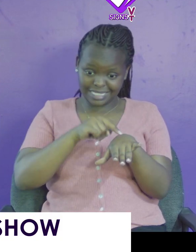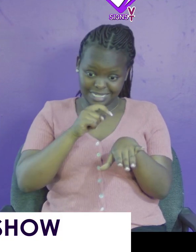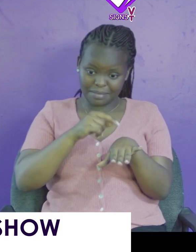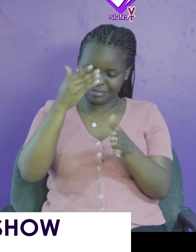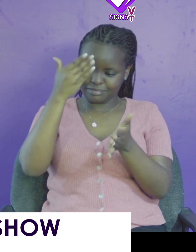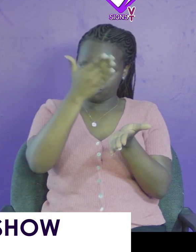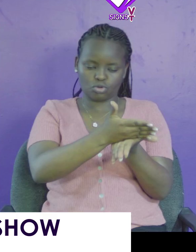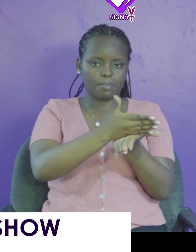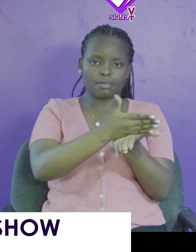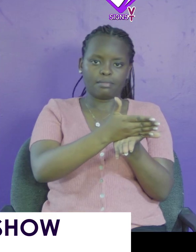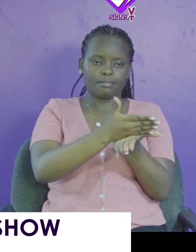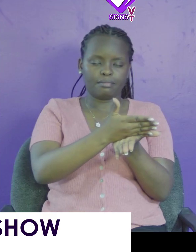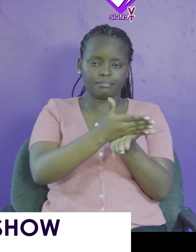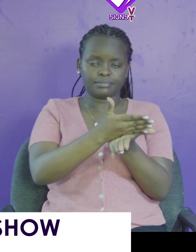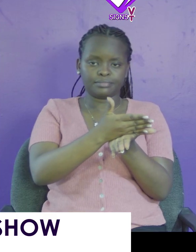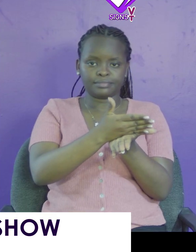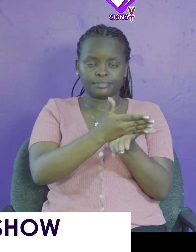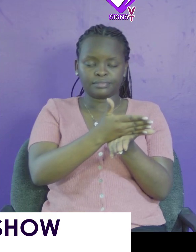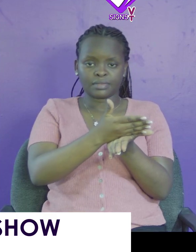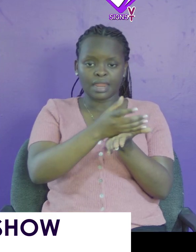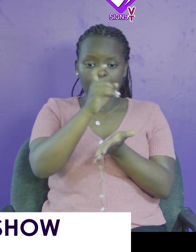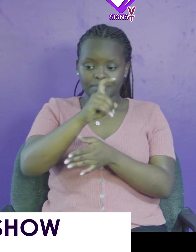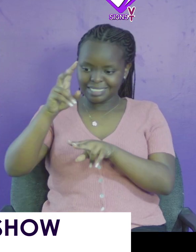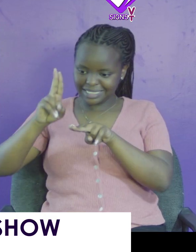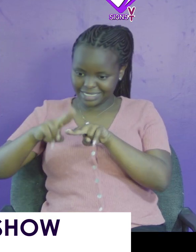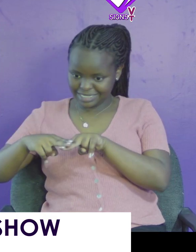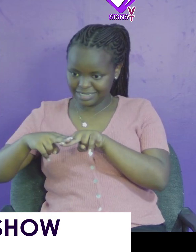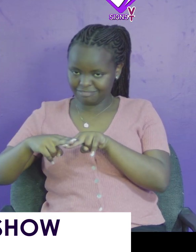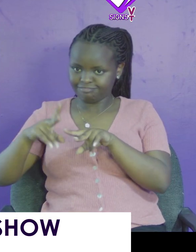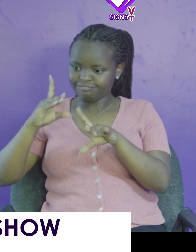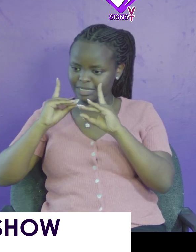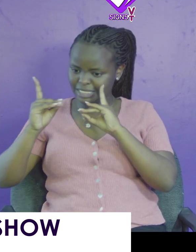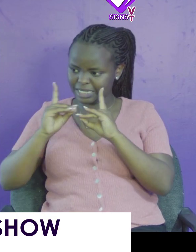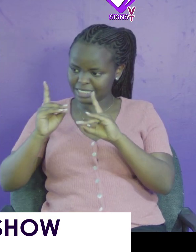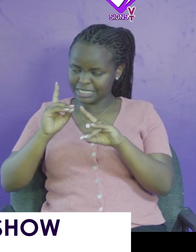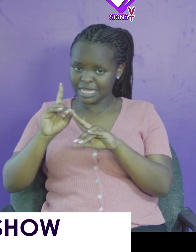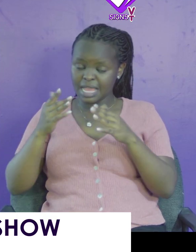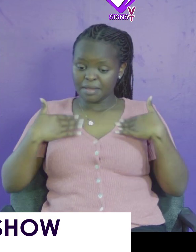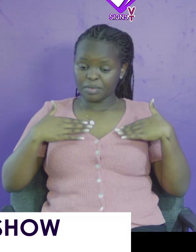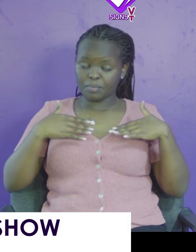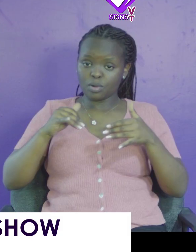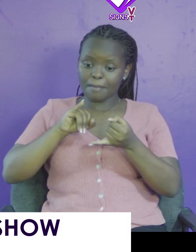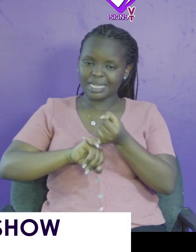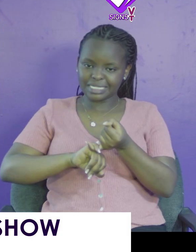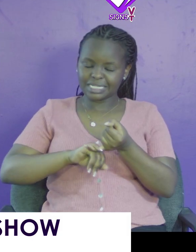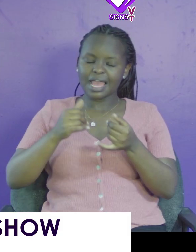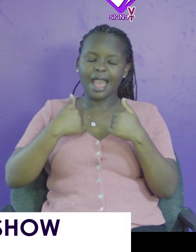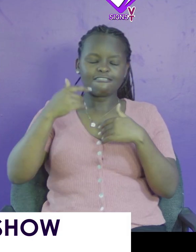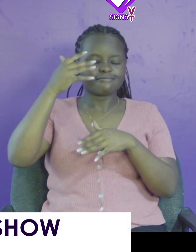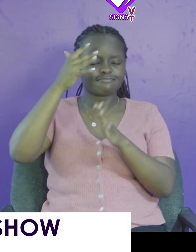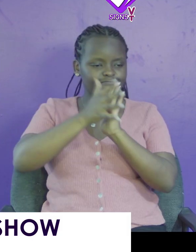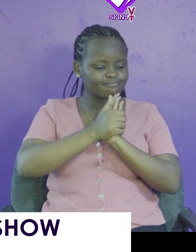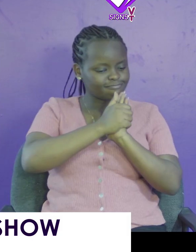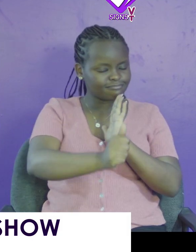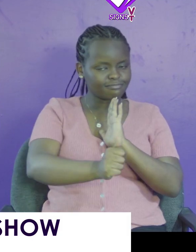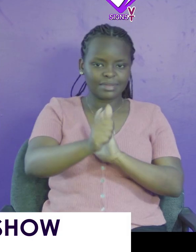stop. We are supposed to sit down because now the wives we are getting married to, they are equipped, they are learned.